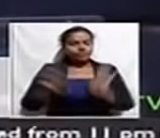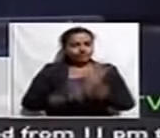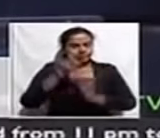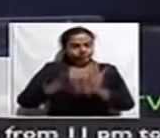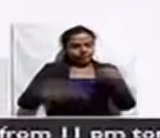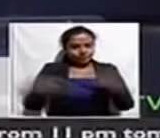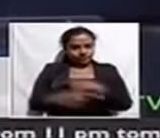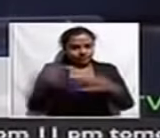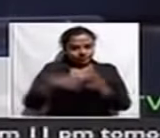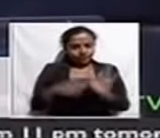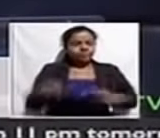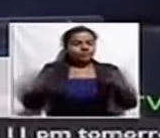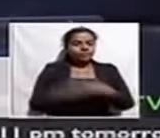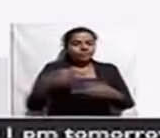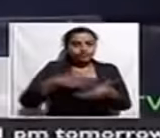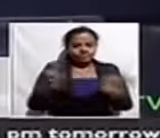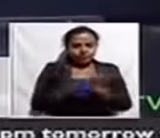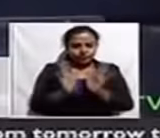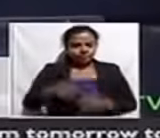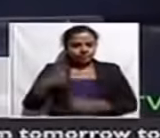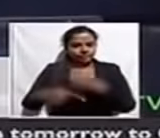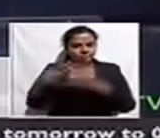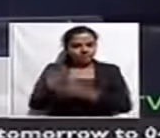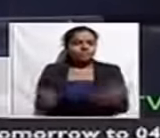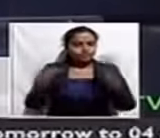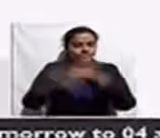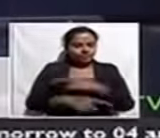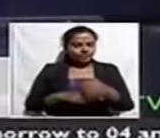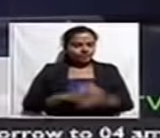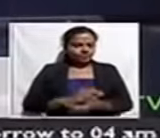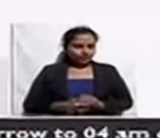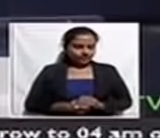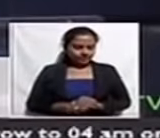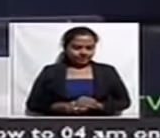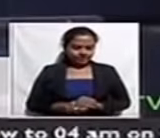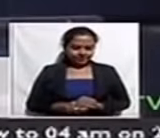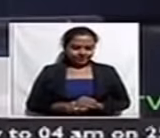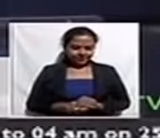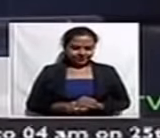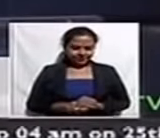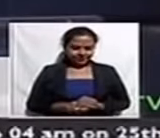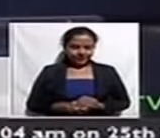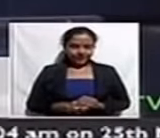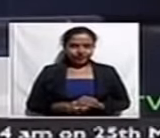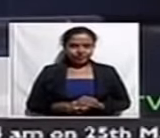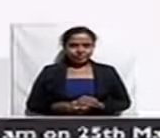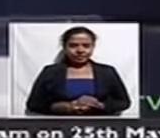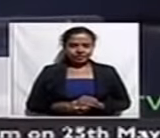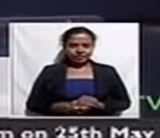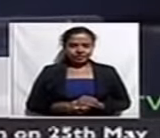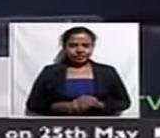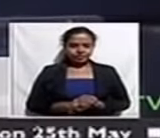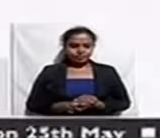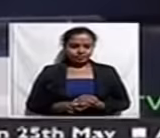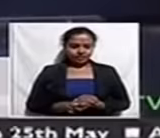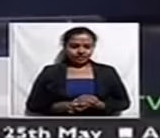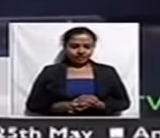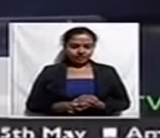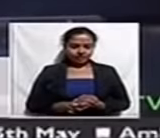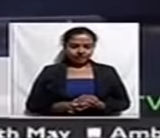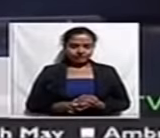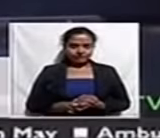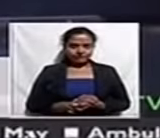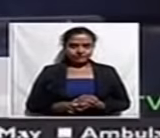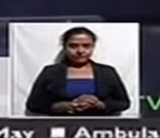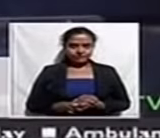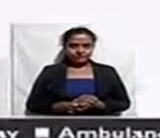That company transferred 19.4 million through the cheque bearing the number 594191. Where is the money transferred to? The